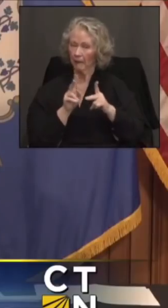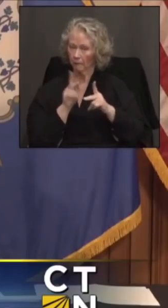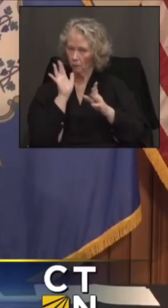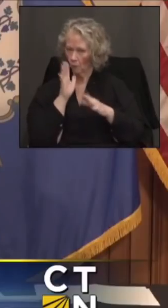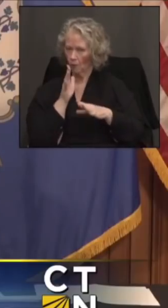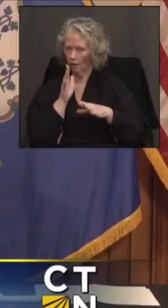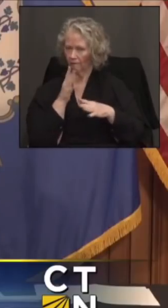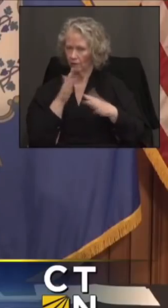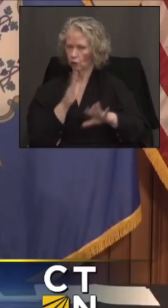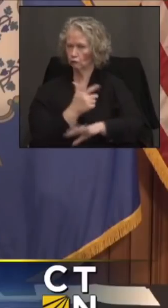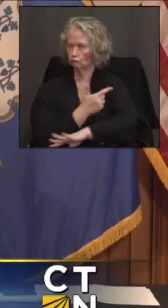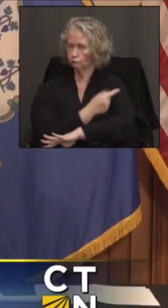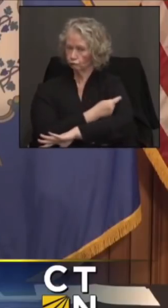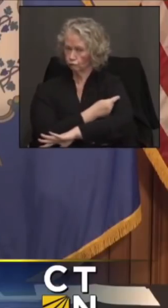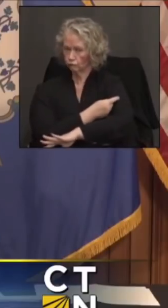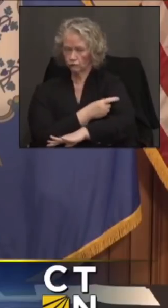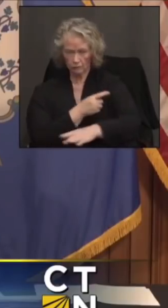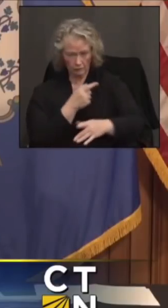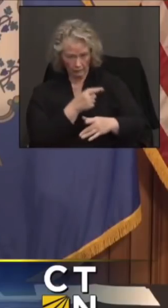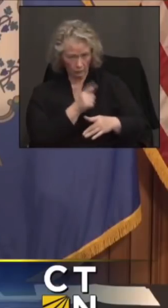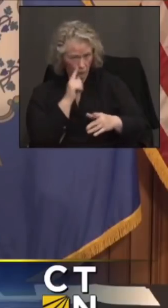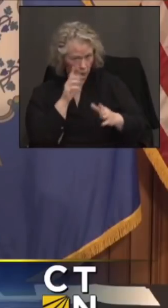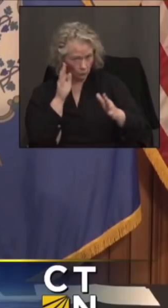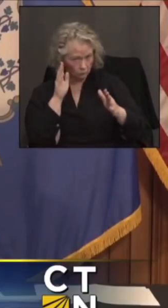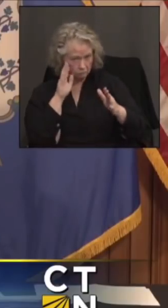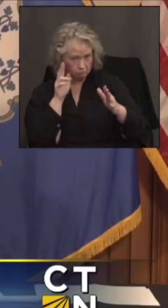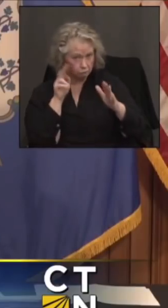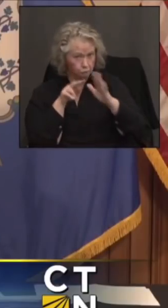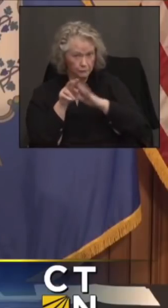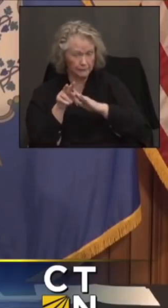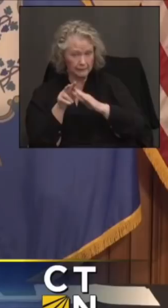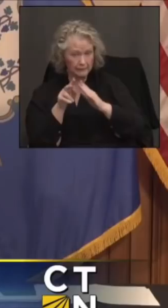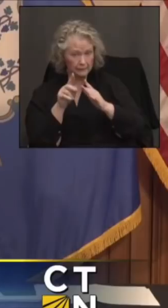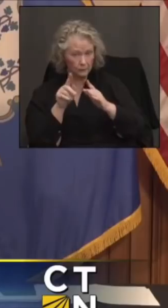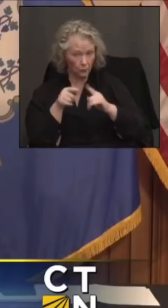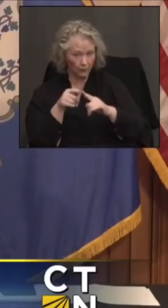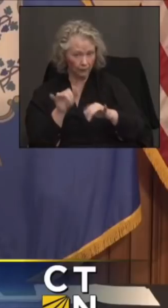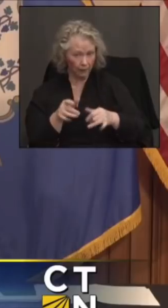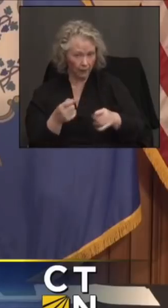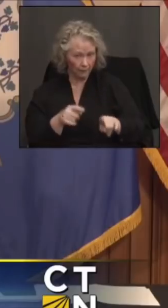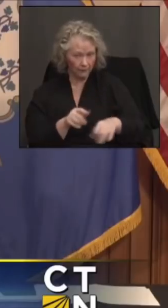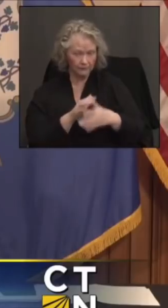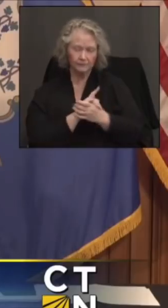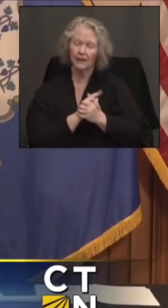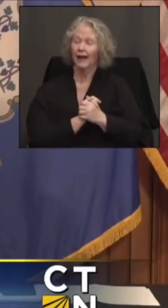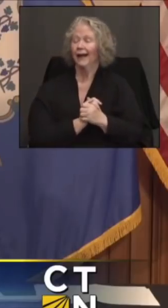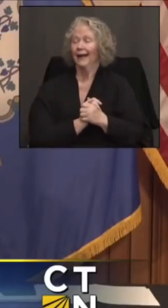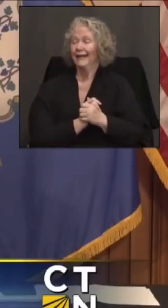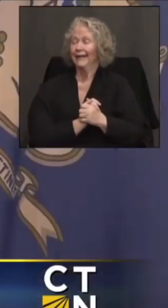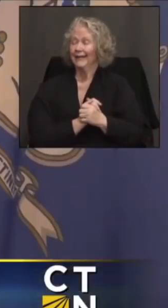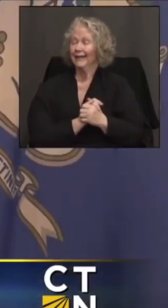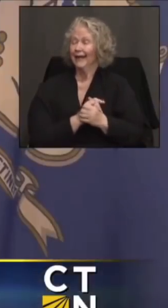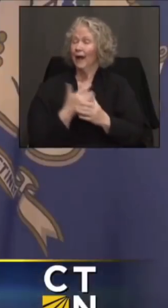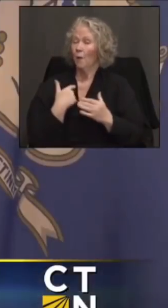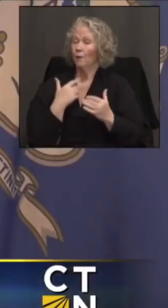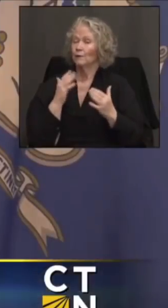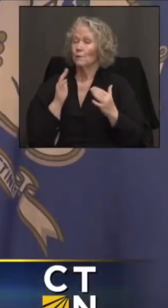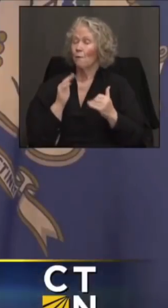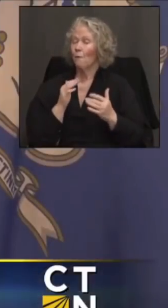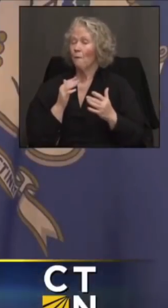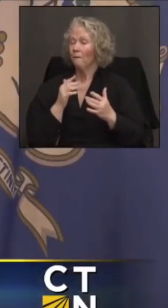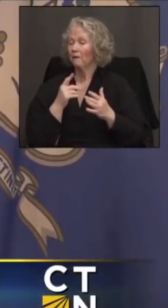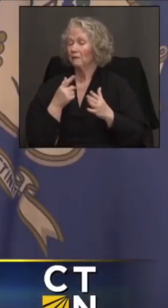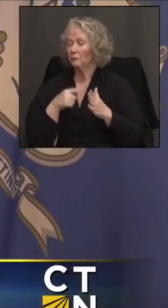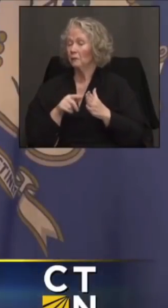vaccinated by? Was there a particular time on the calendar when you were hoping we were going to hit that mark by? I was hoping that within the next couple